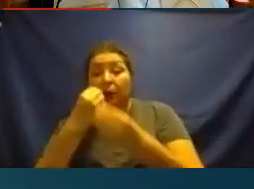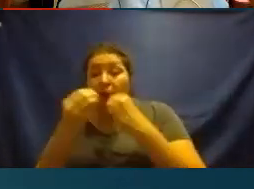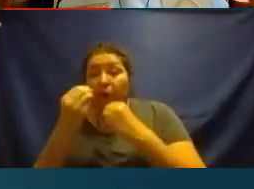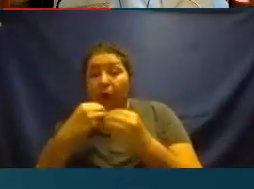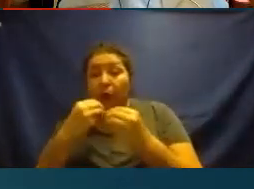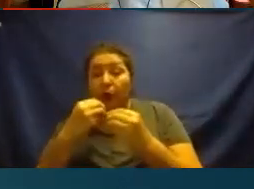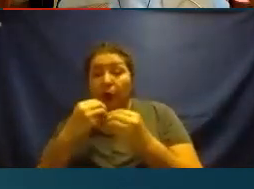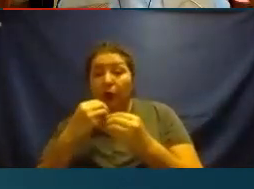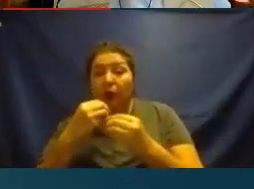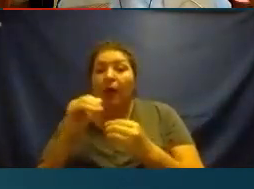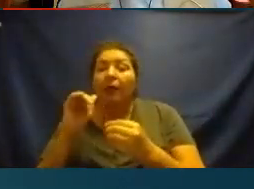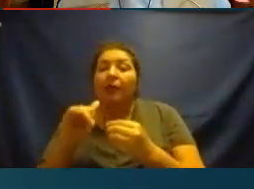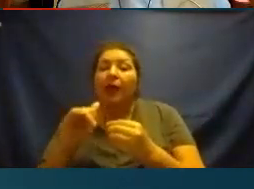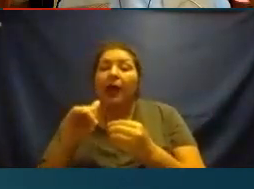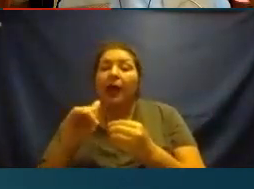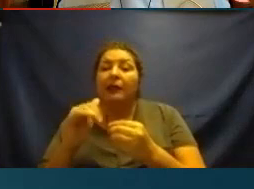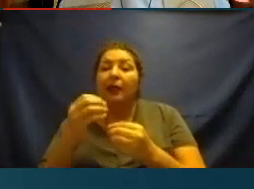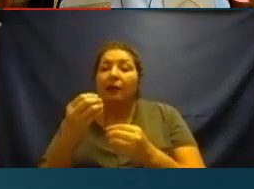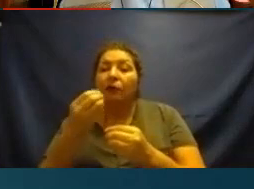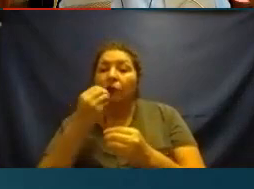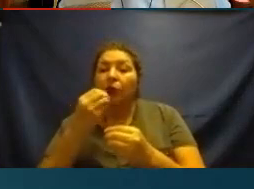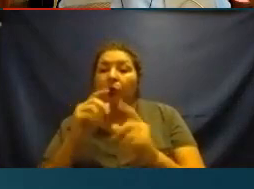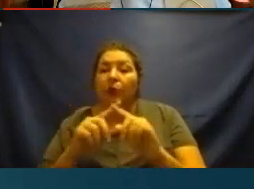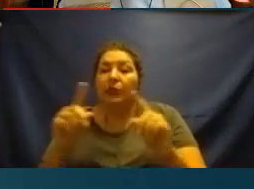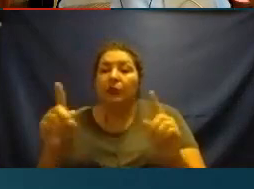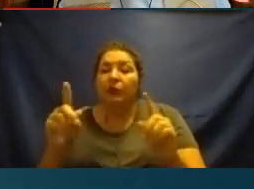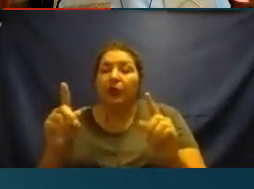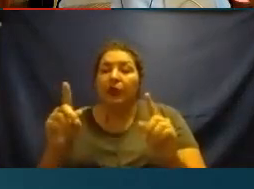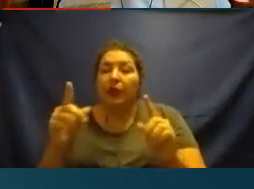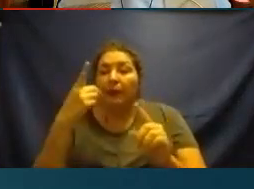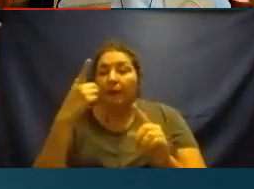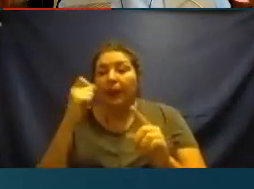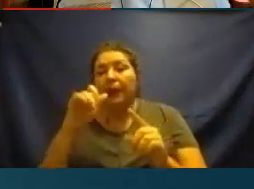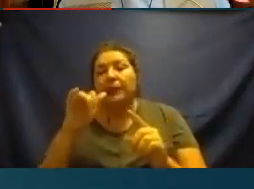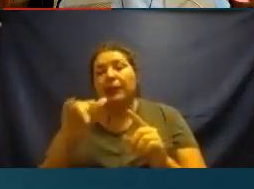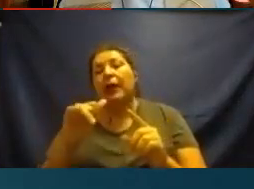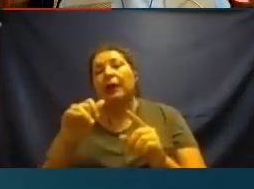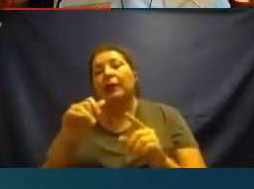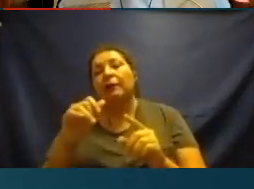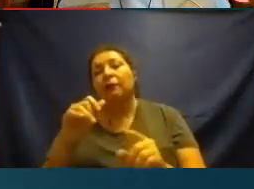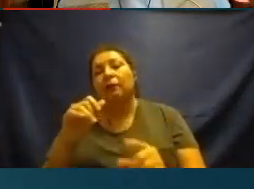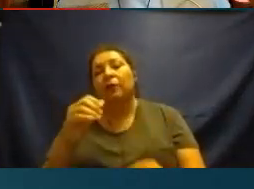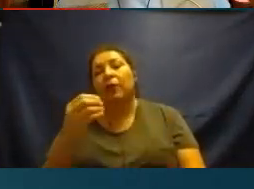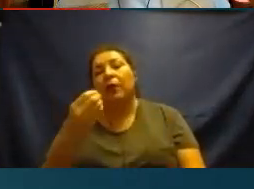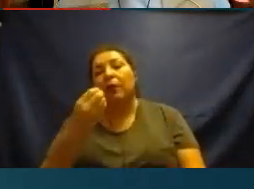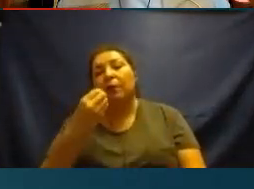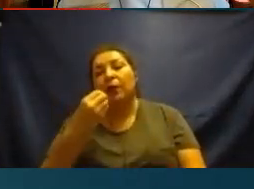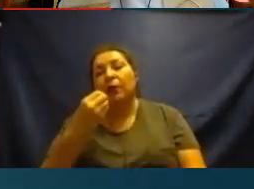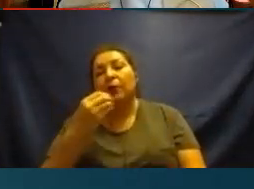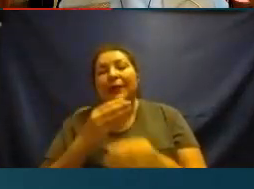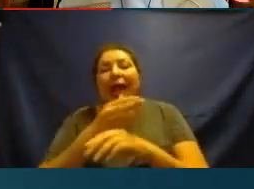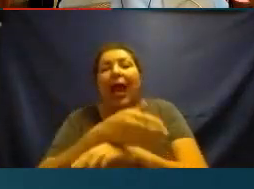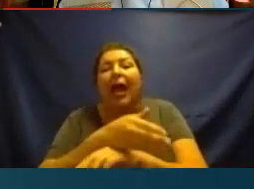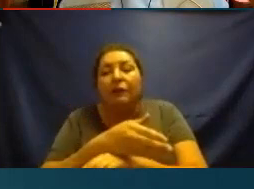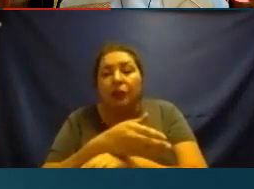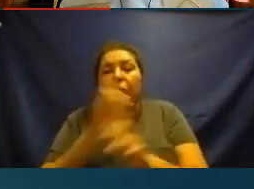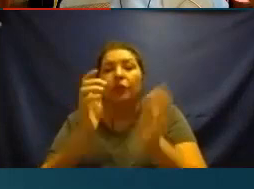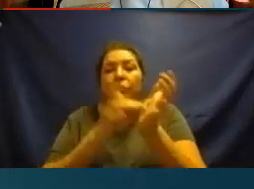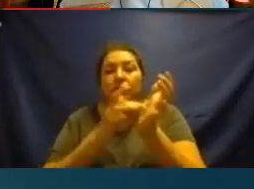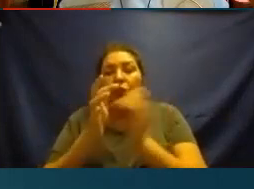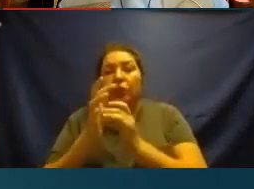meal in Emmaus was different in that this meal after Jesus rose from the dead. In